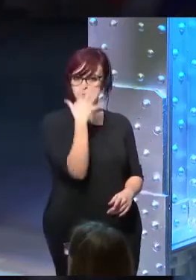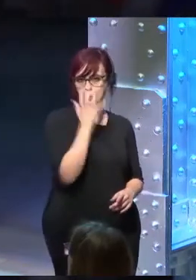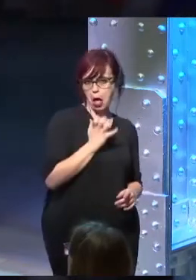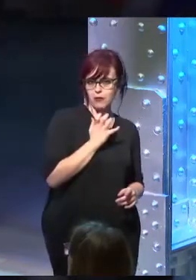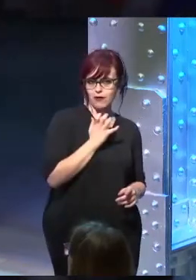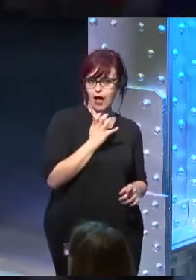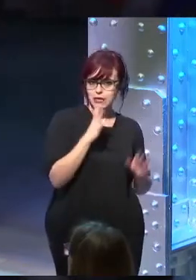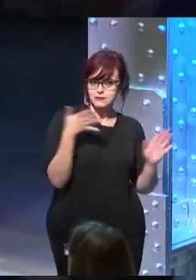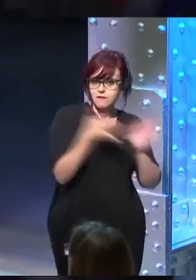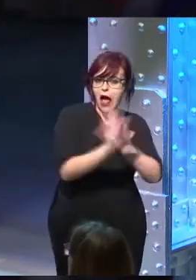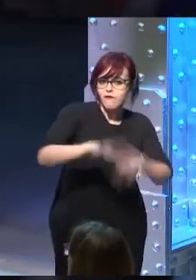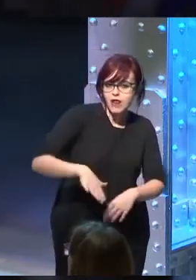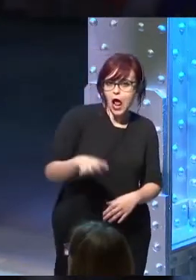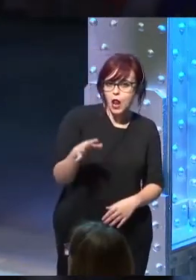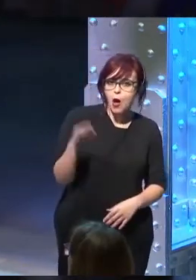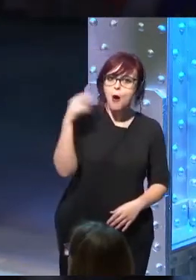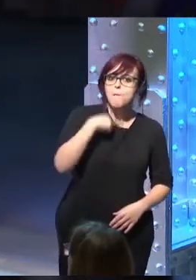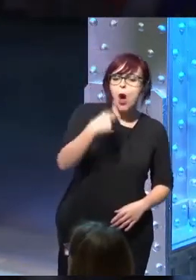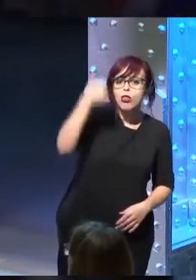voice which seems to have authority.